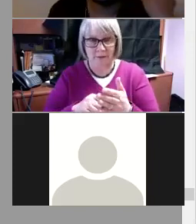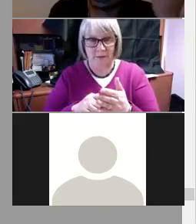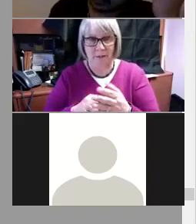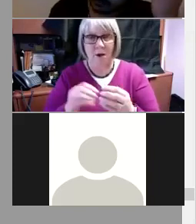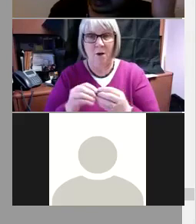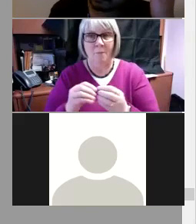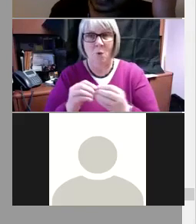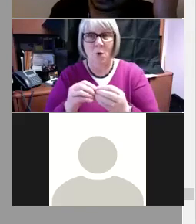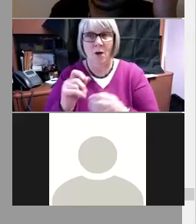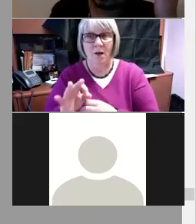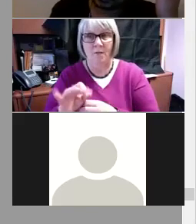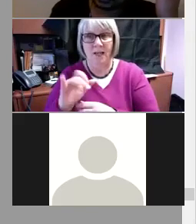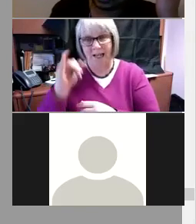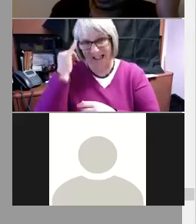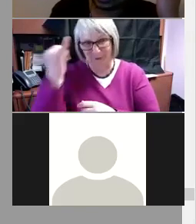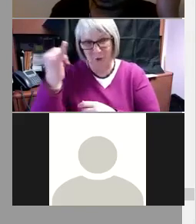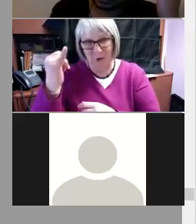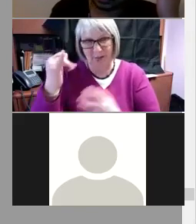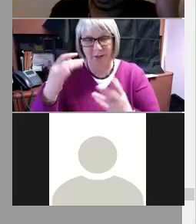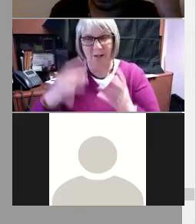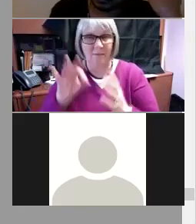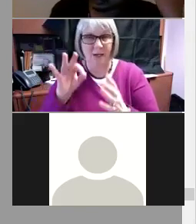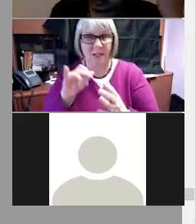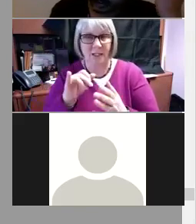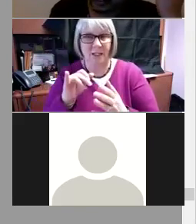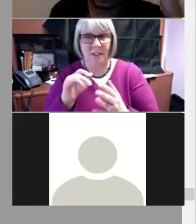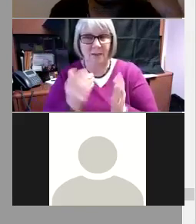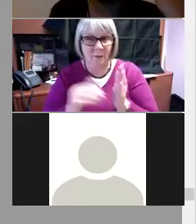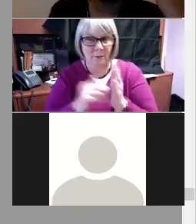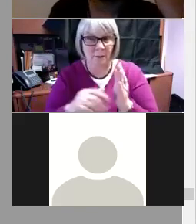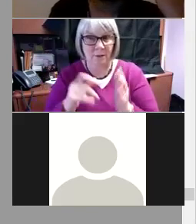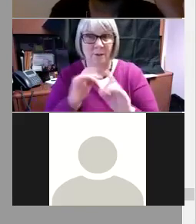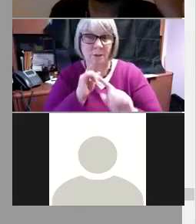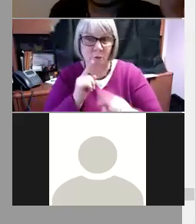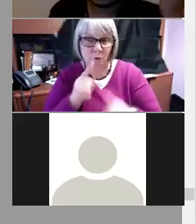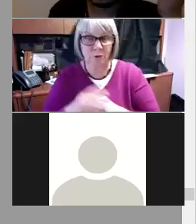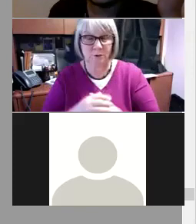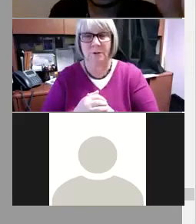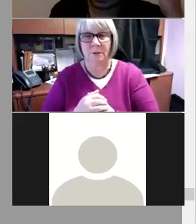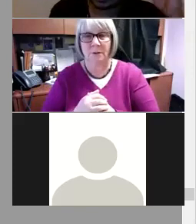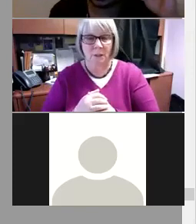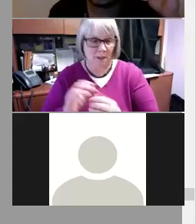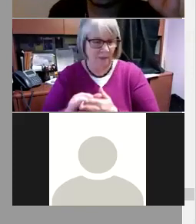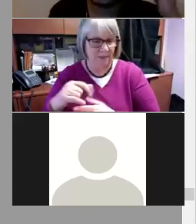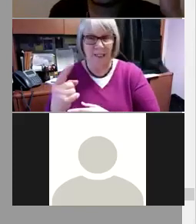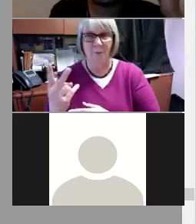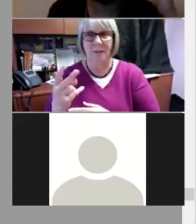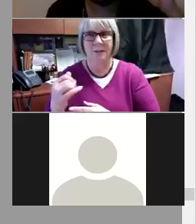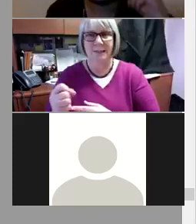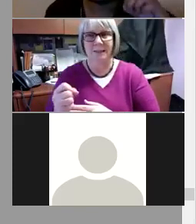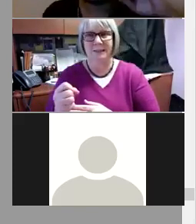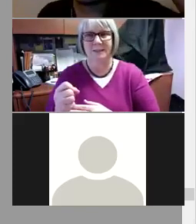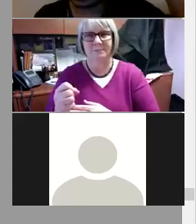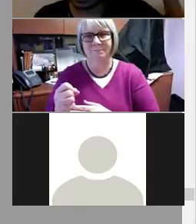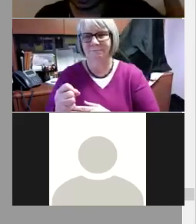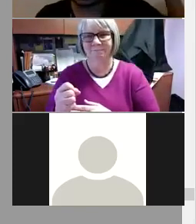of an intuitive way of finding the recursion solution. The second one is substitution method, but we